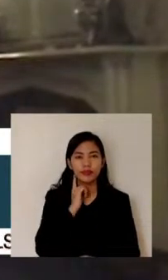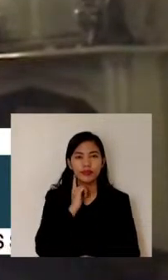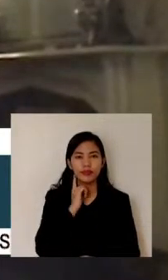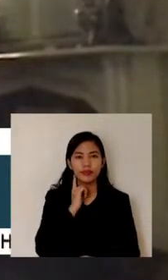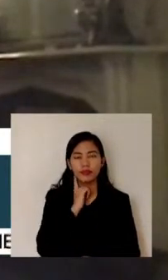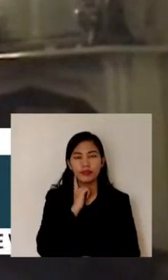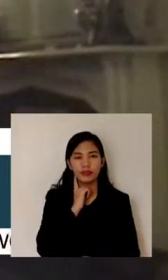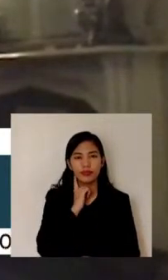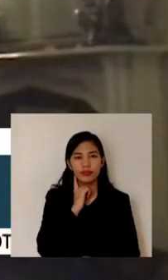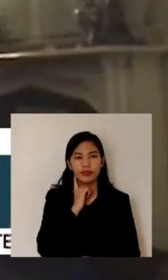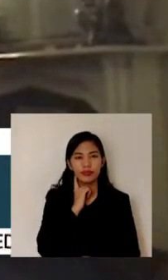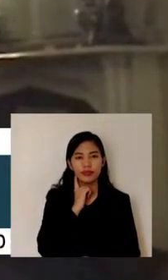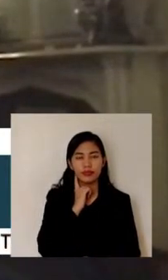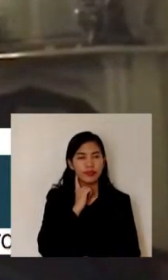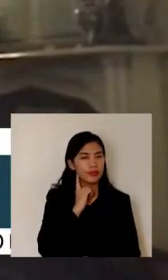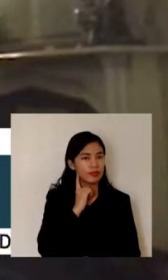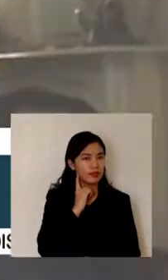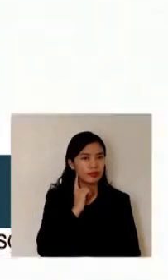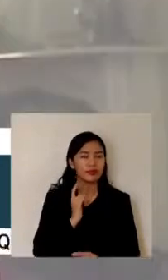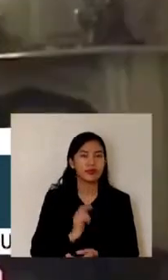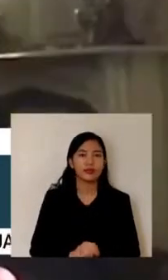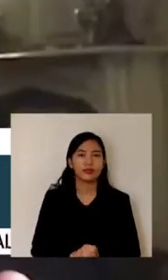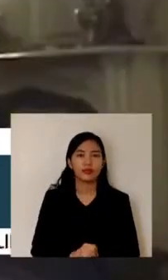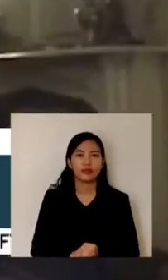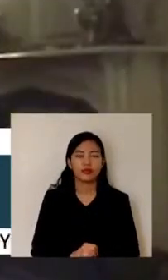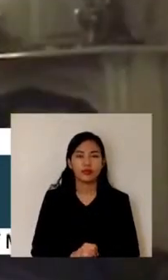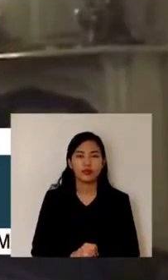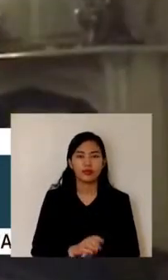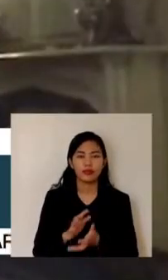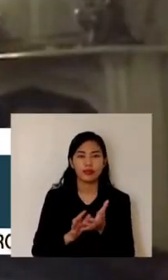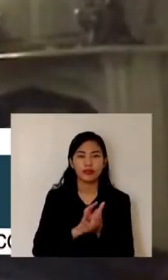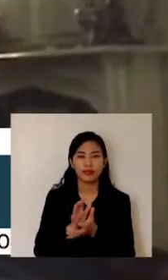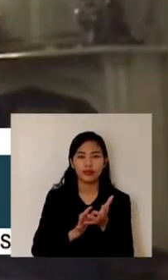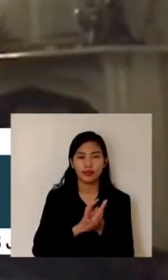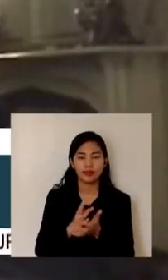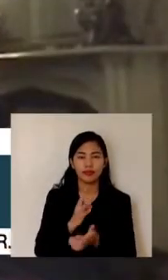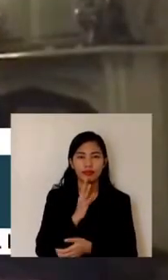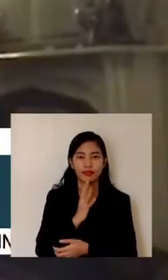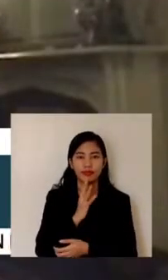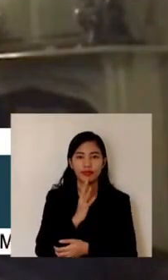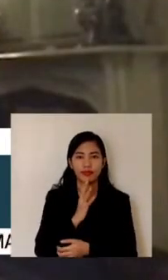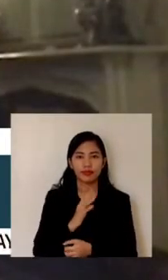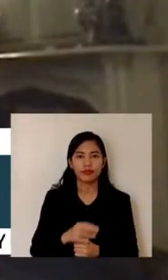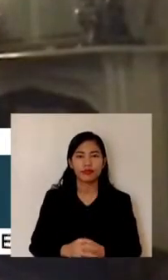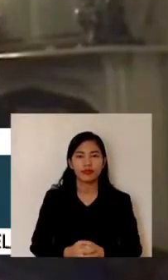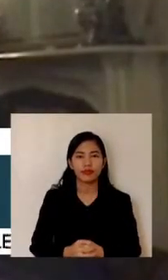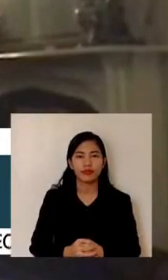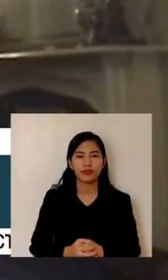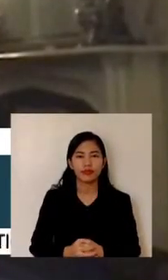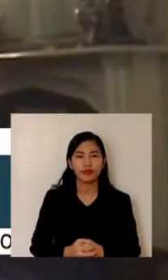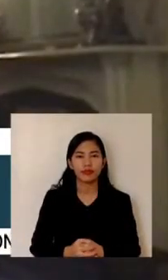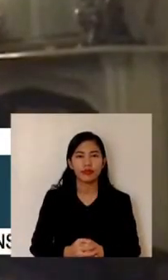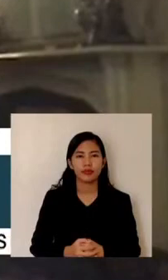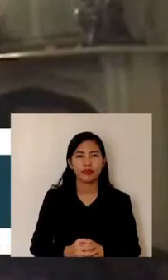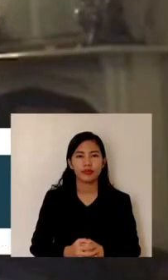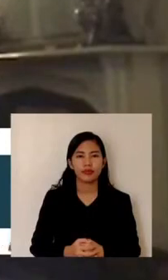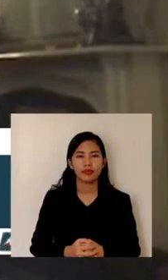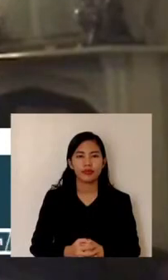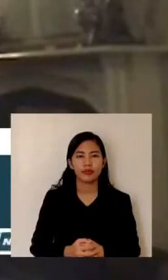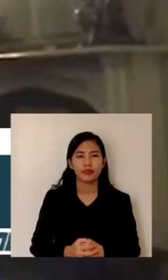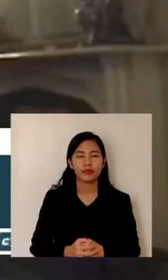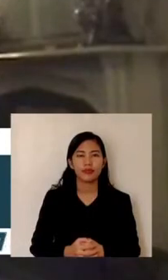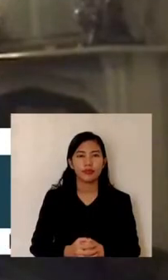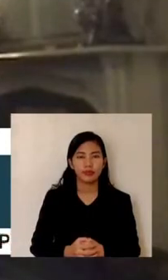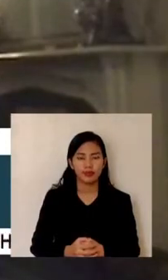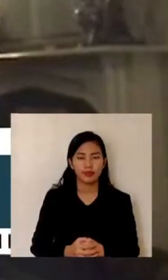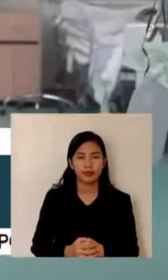becomes less of a problem for government. However, I think the other thing that we can be pretty sure about is that there will